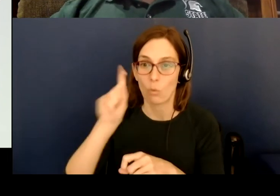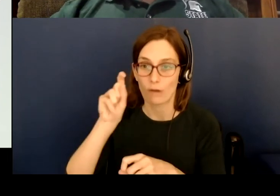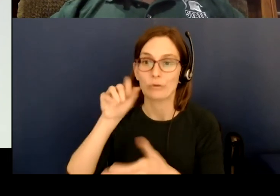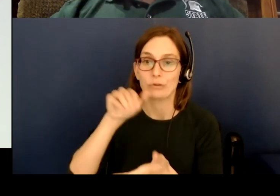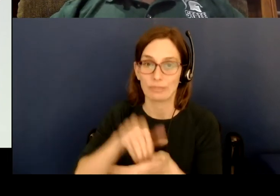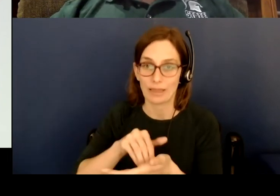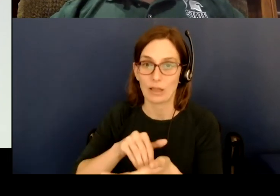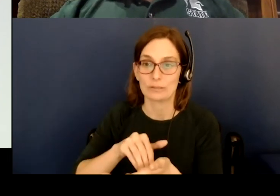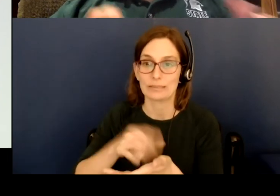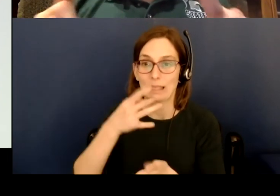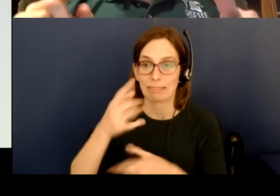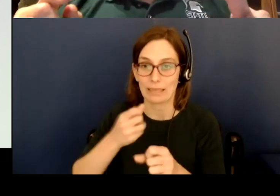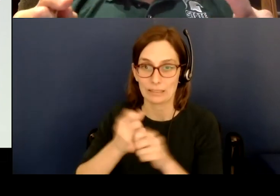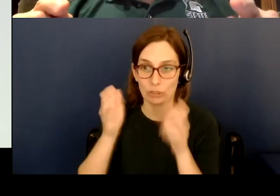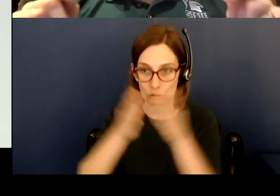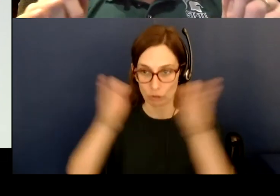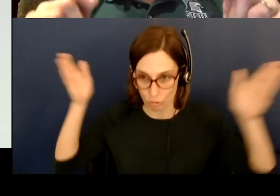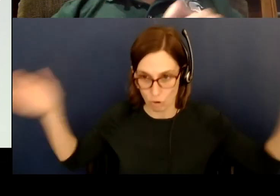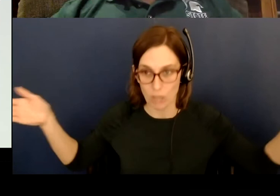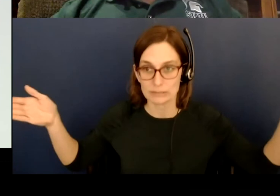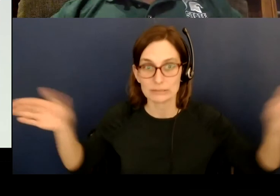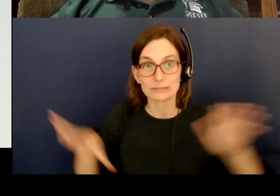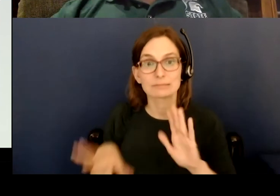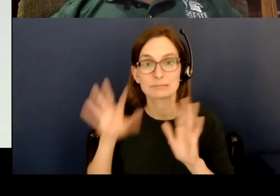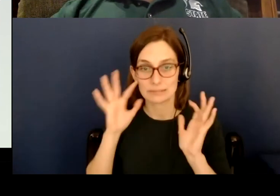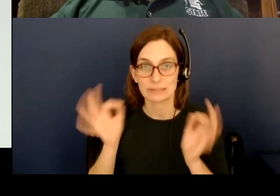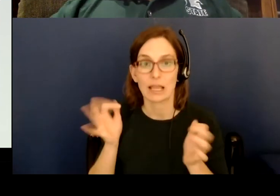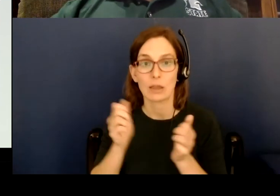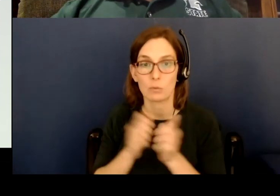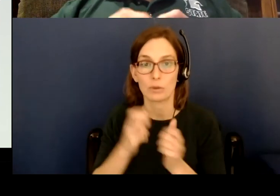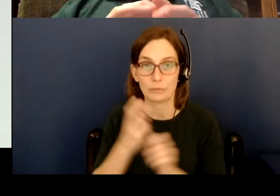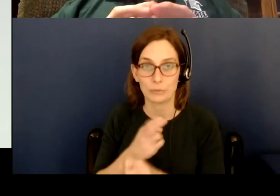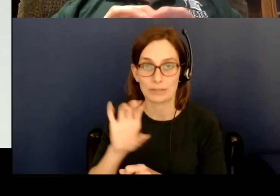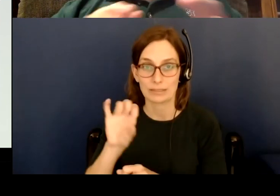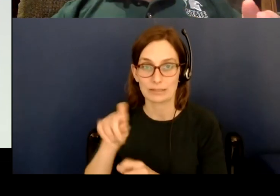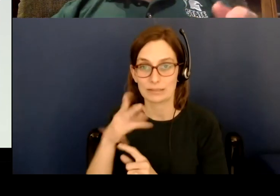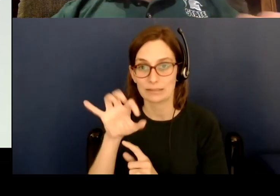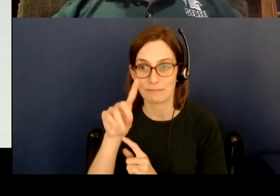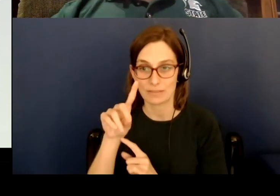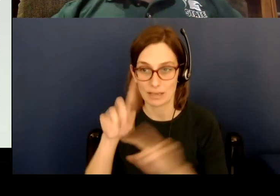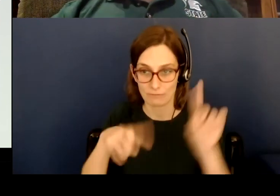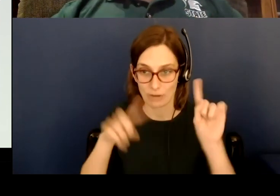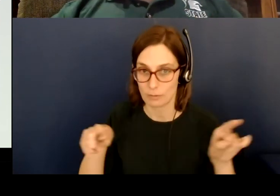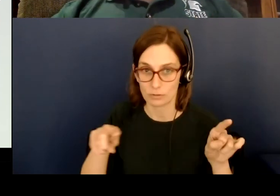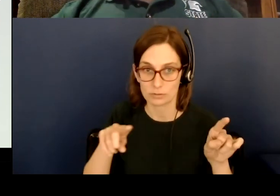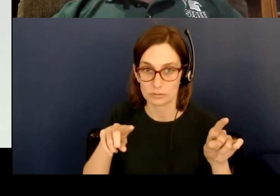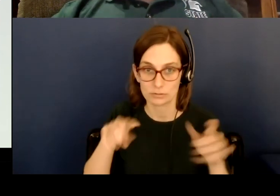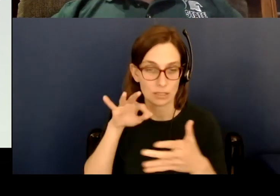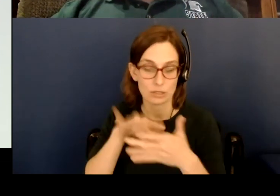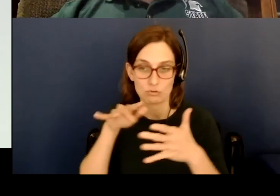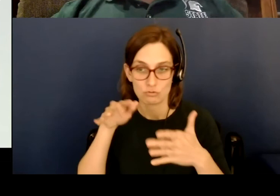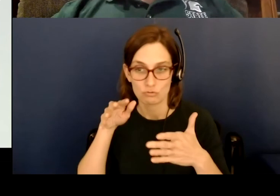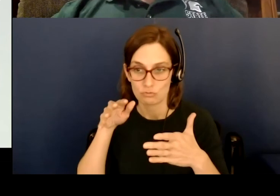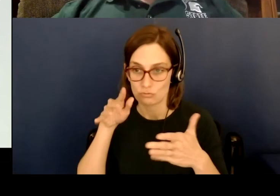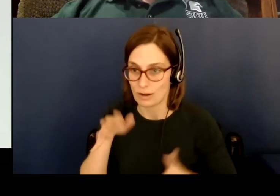100,000 light years across. This was determined with the Cepheid variables. This was almost unimaginable to astronomers at the time. It was a